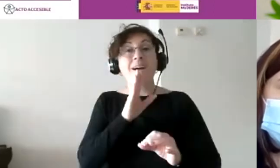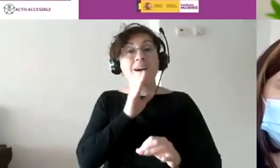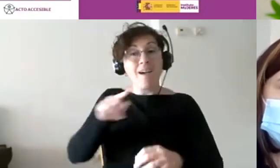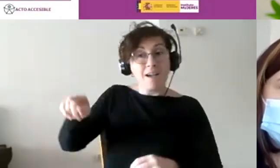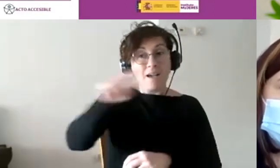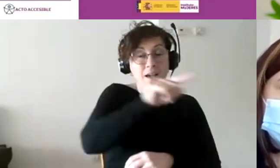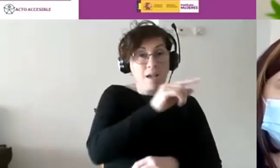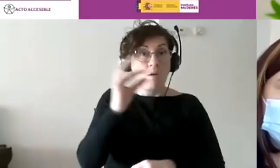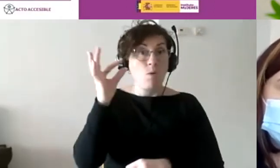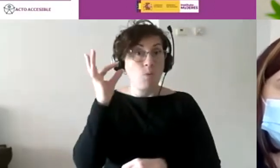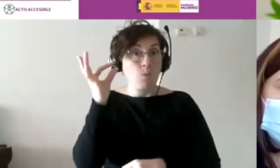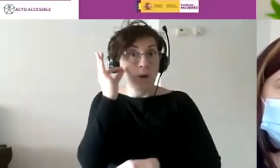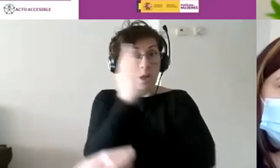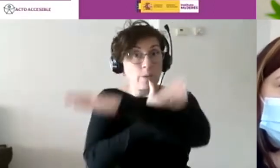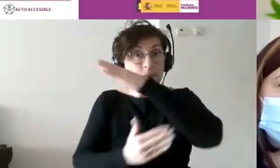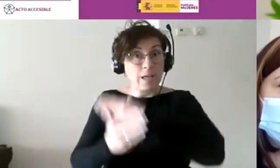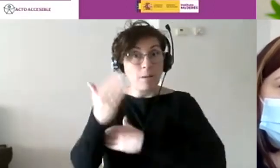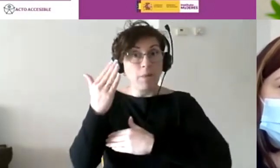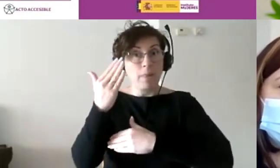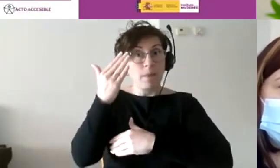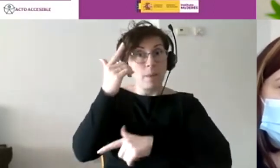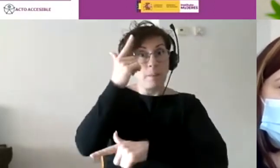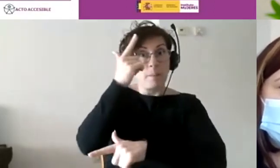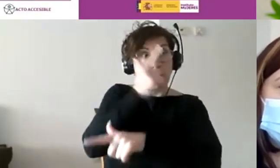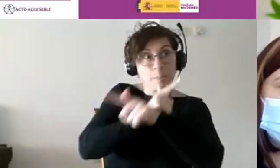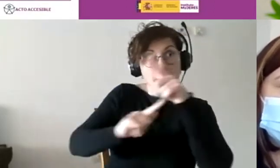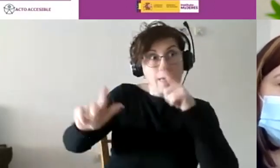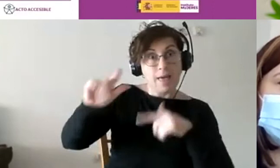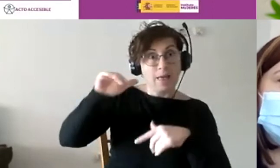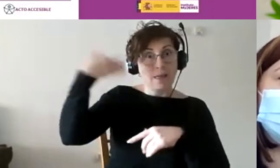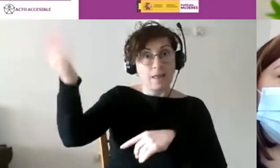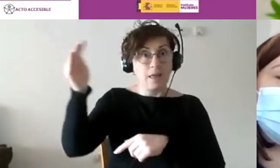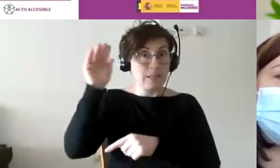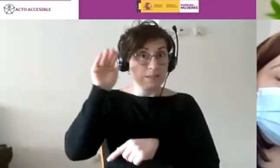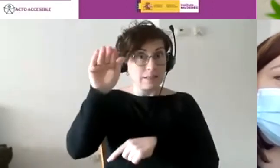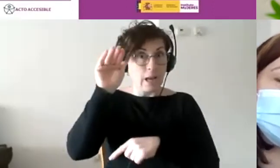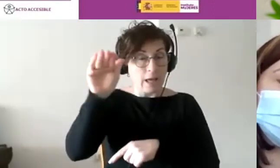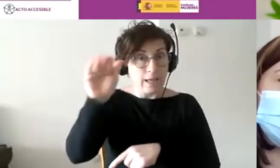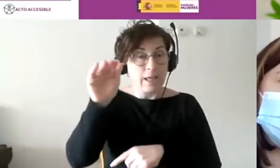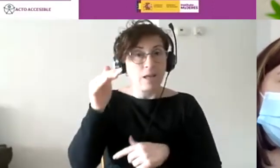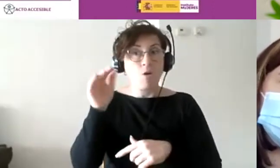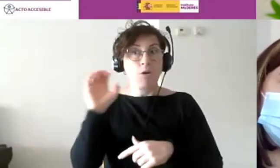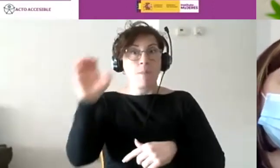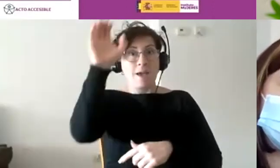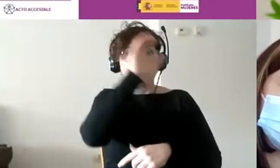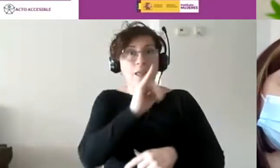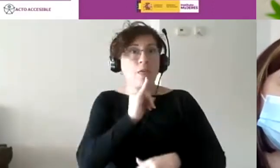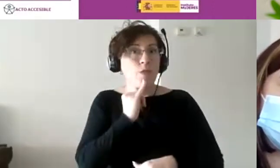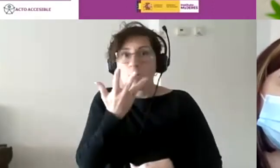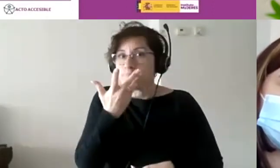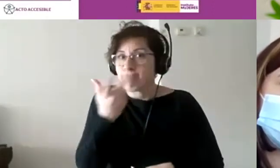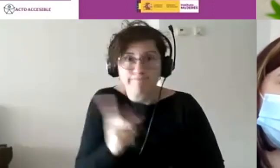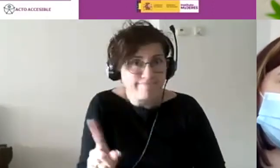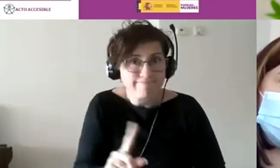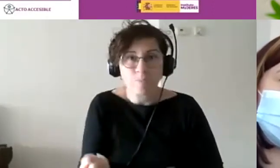go abroad and go to a new place, they don't know language, they don't have accessible housing for